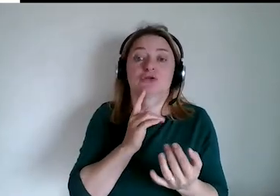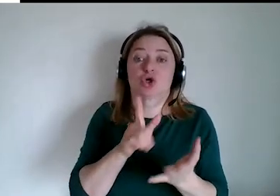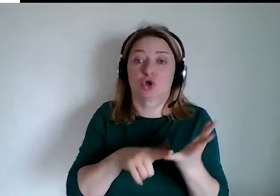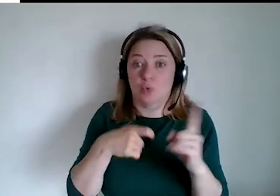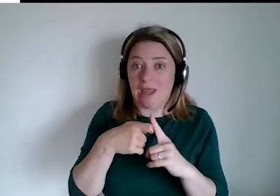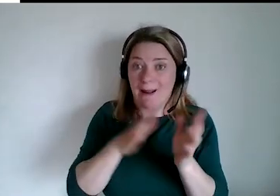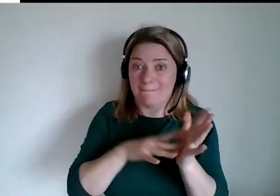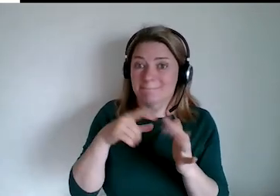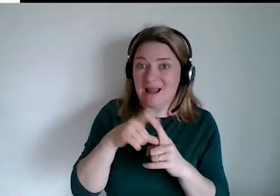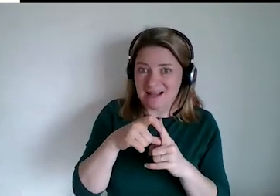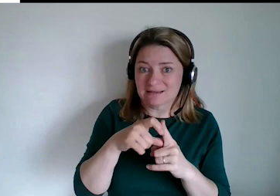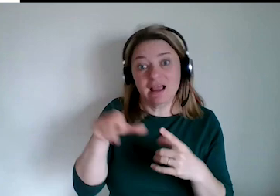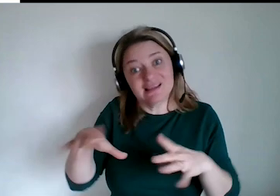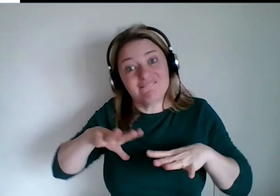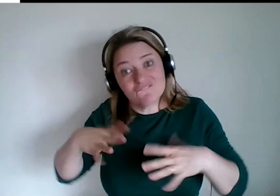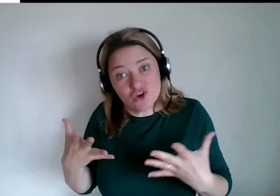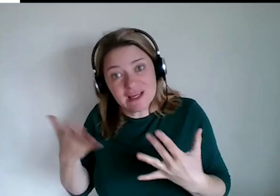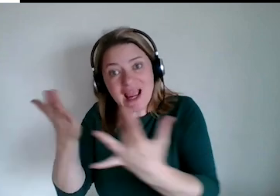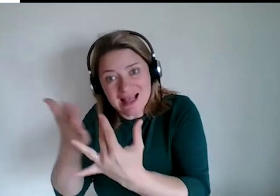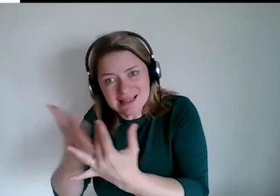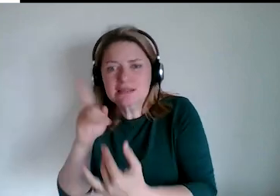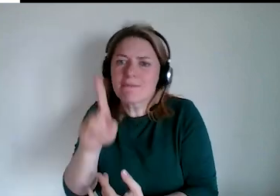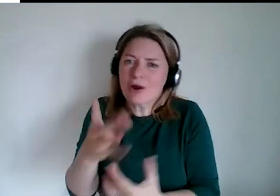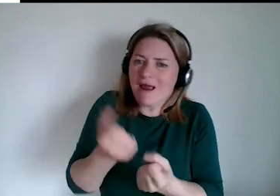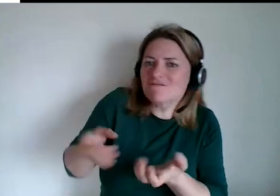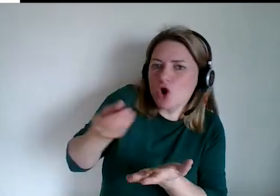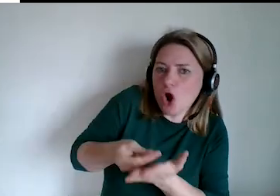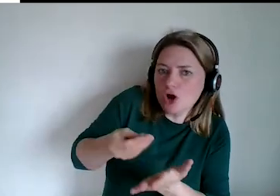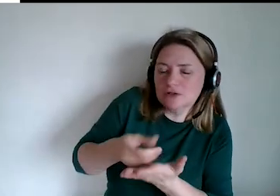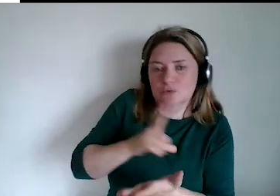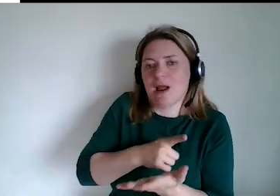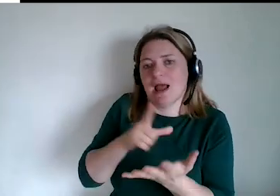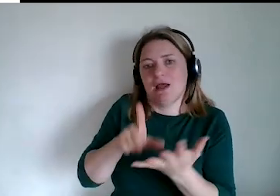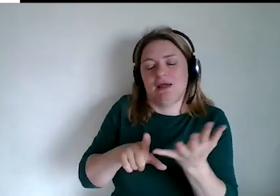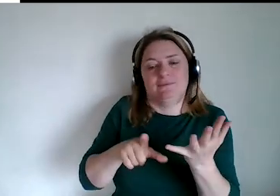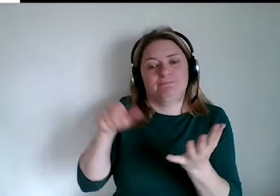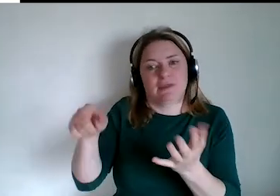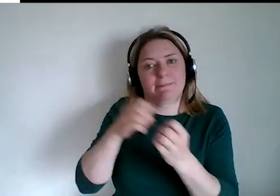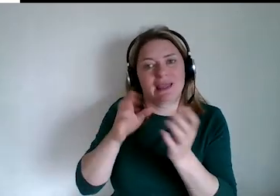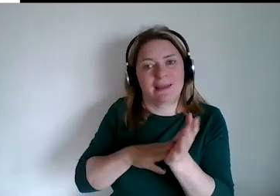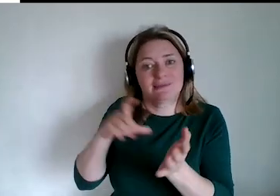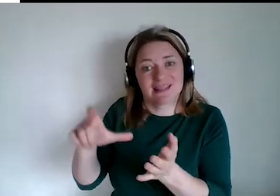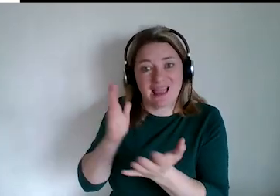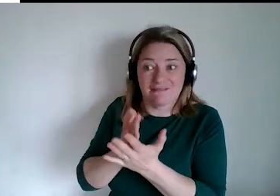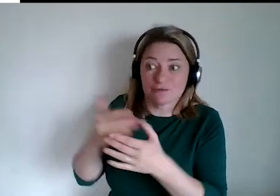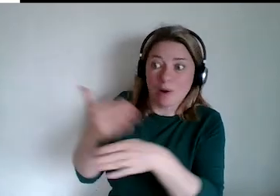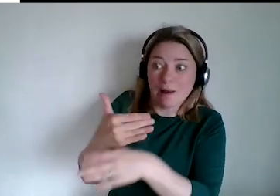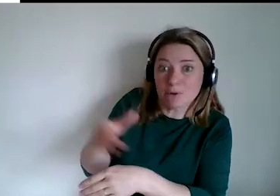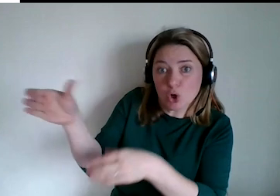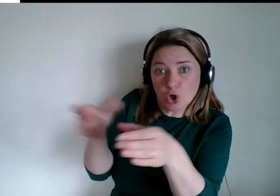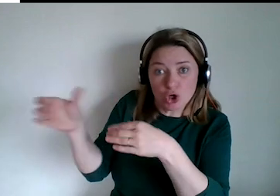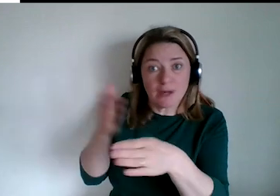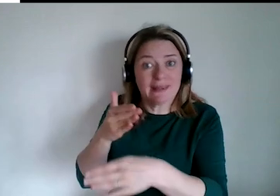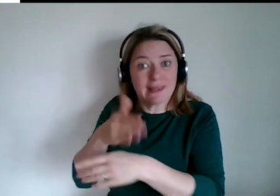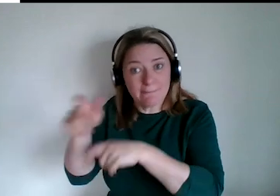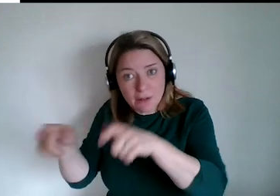although it's free to access, there's a cost because the GMC have to employ people to get you data and all sorts of things. And also there's a cost to you, your